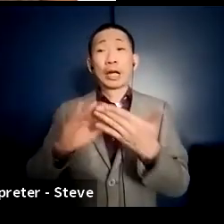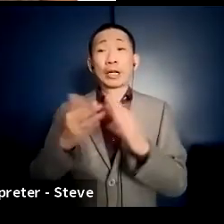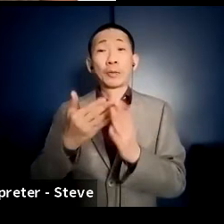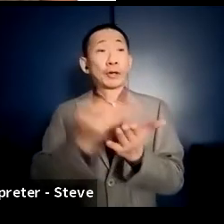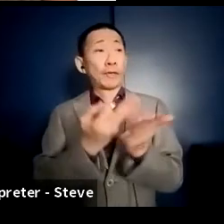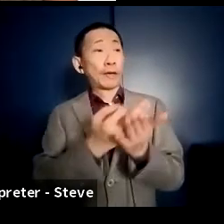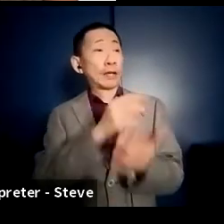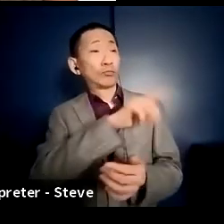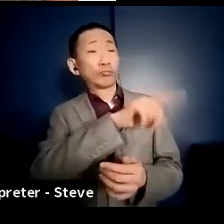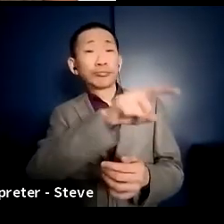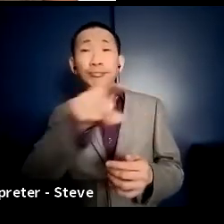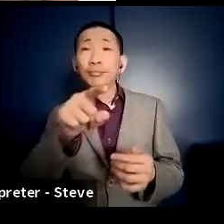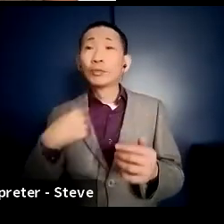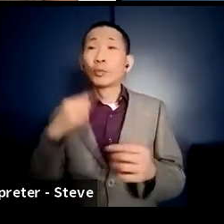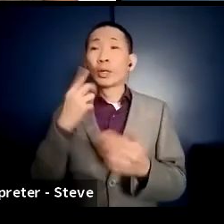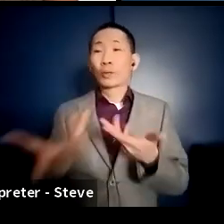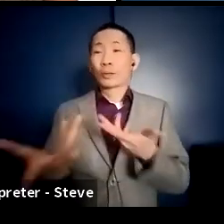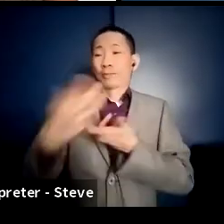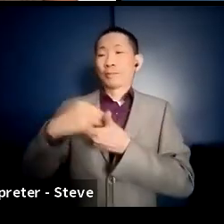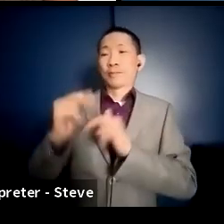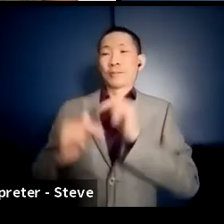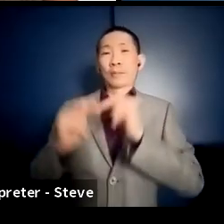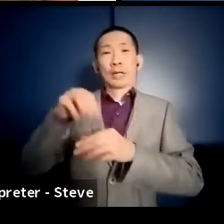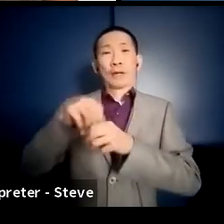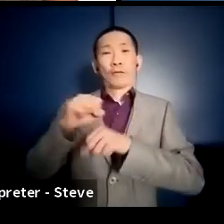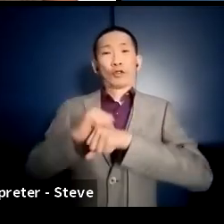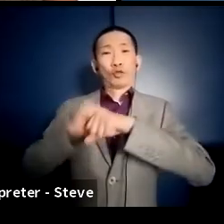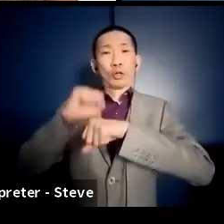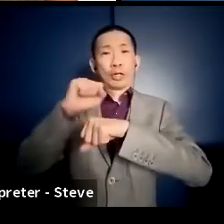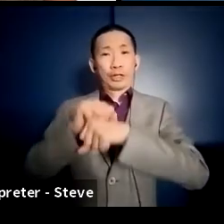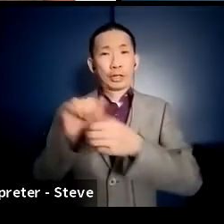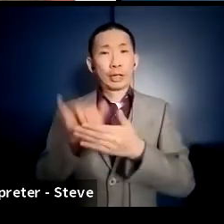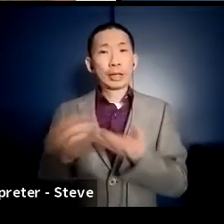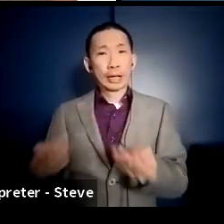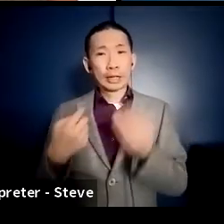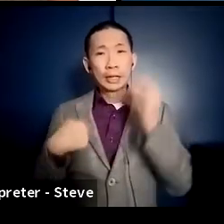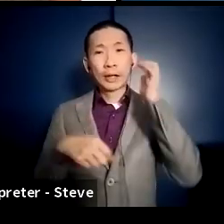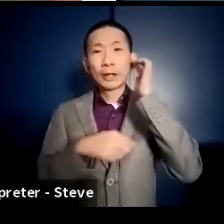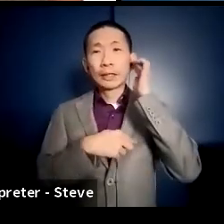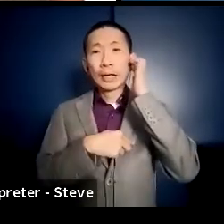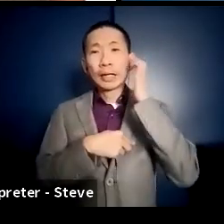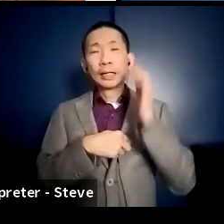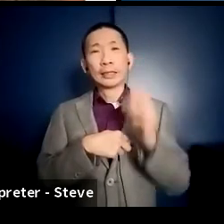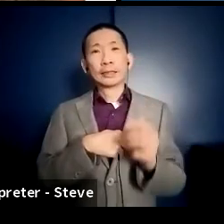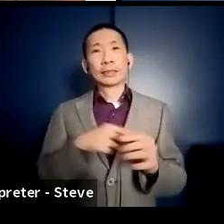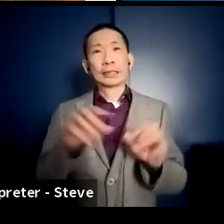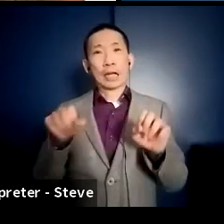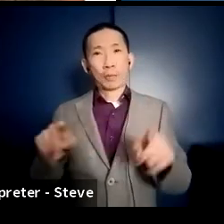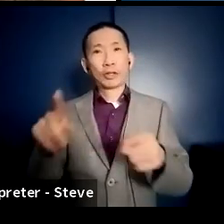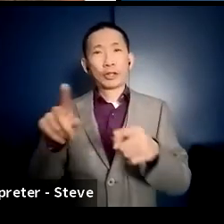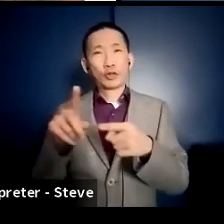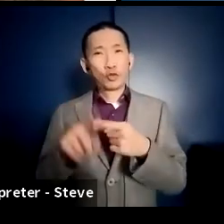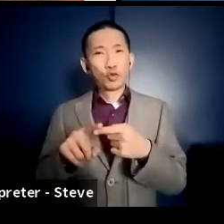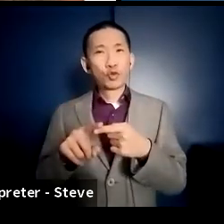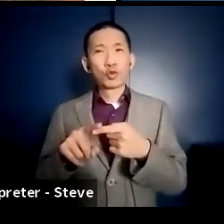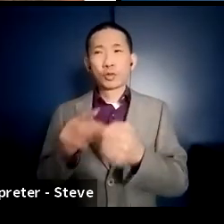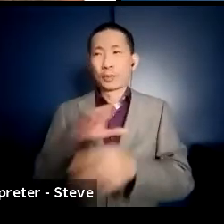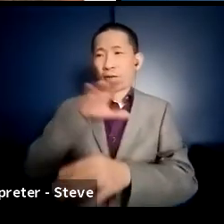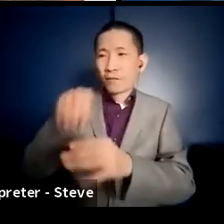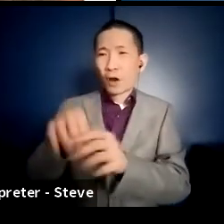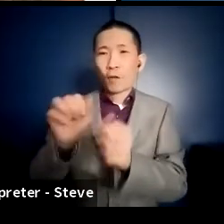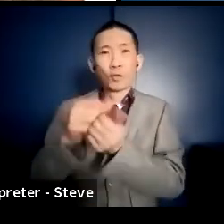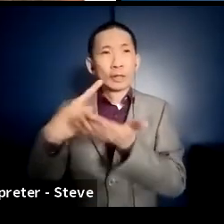and we're going to build an infrastructure that gives us a seat at it gives a seat at the table, and